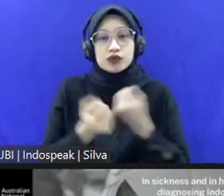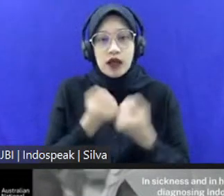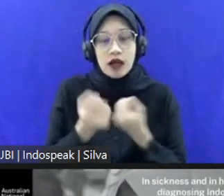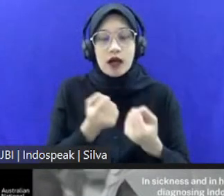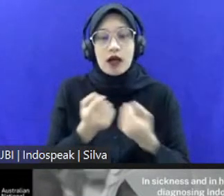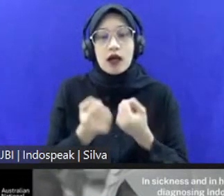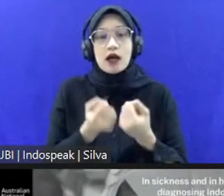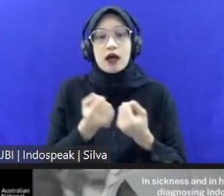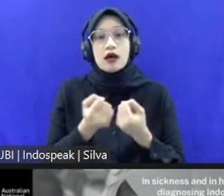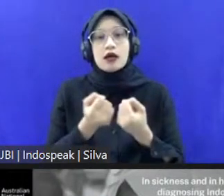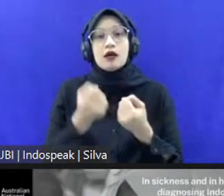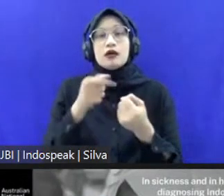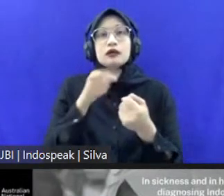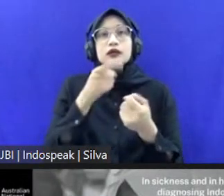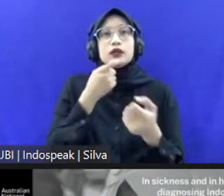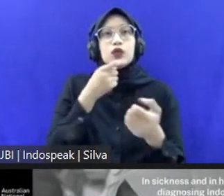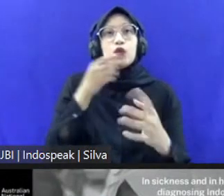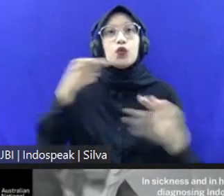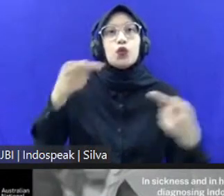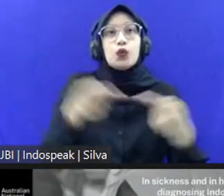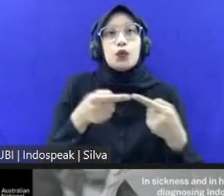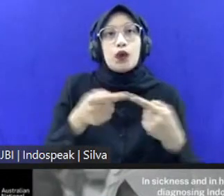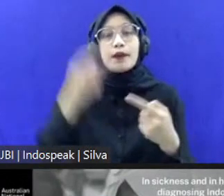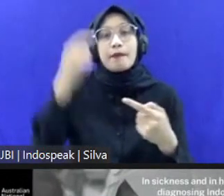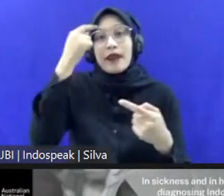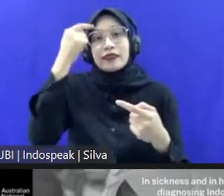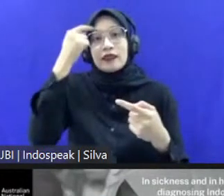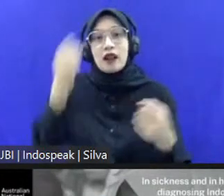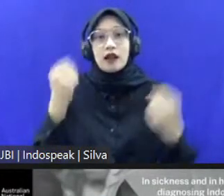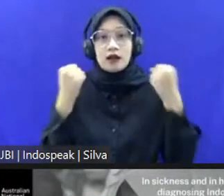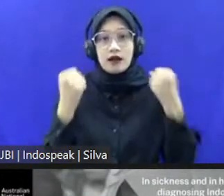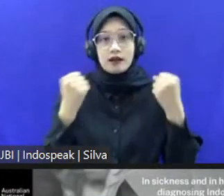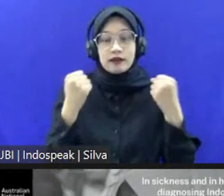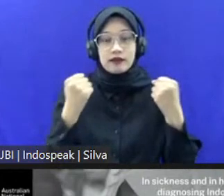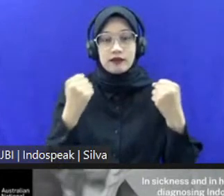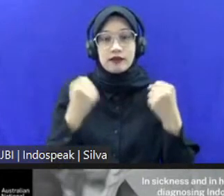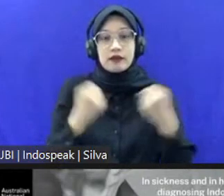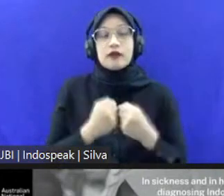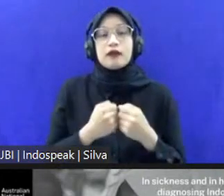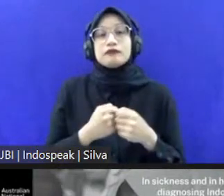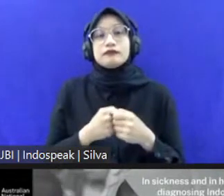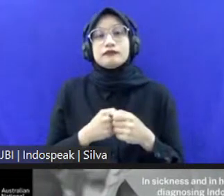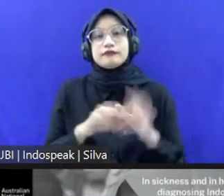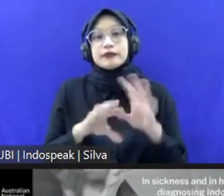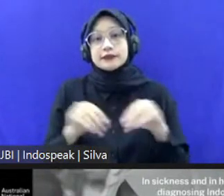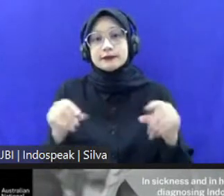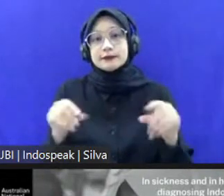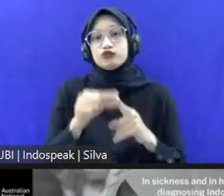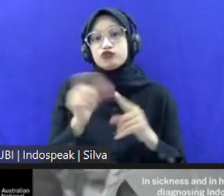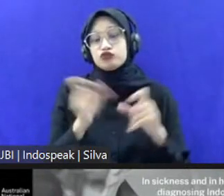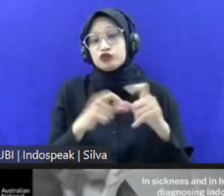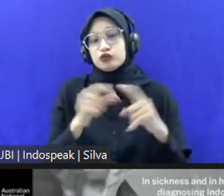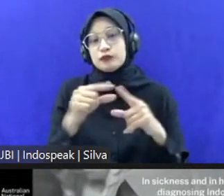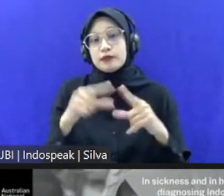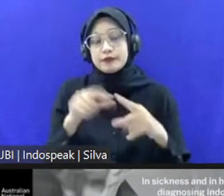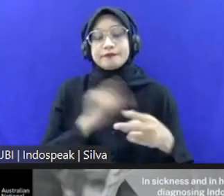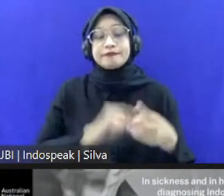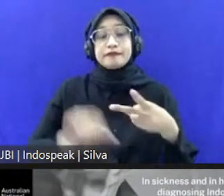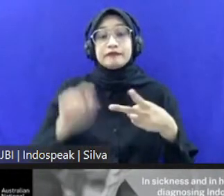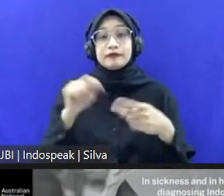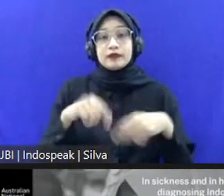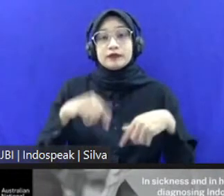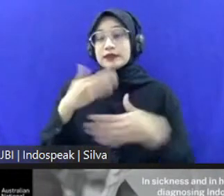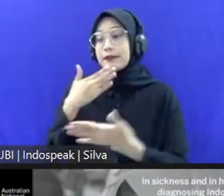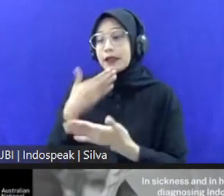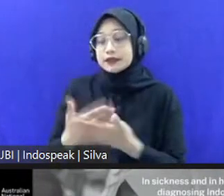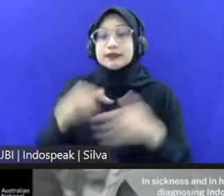mental health interventions for PUSPA. Thank you. Thank you very much, Eliza. I'll just get our second question, which I would like is